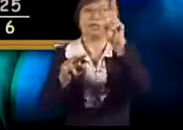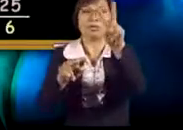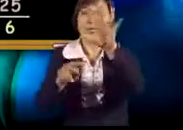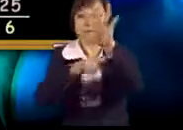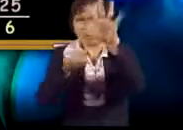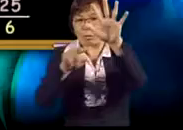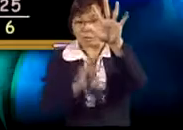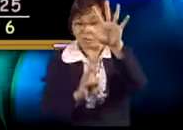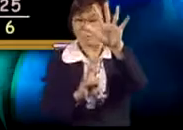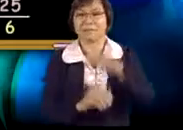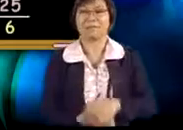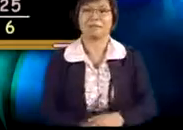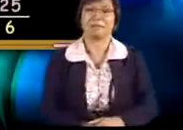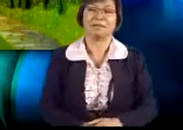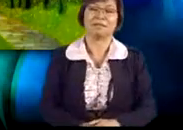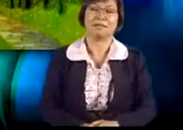6.